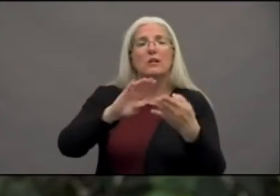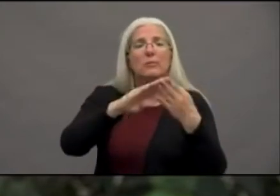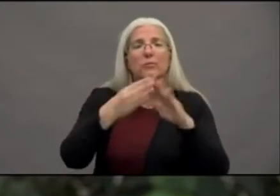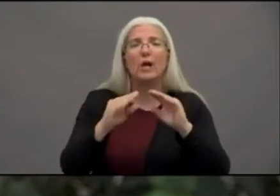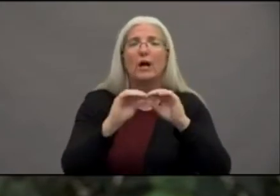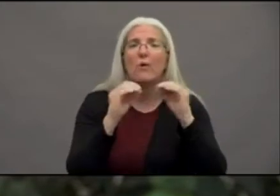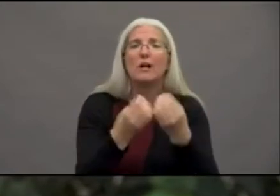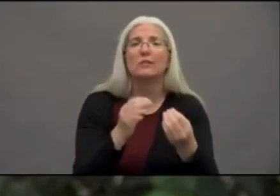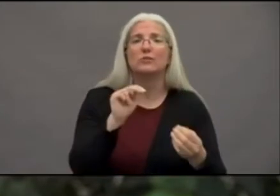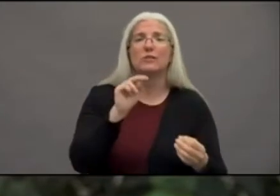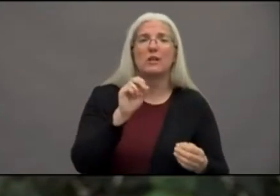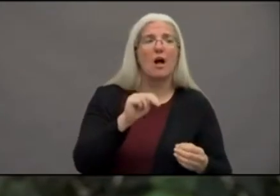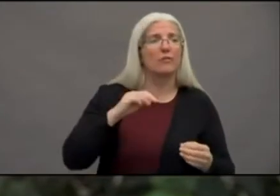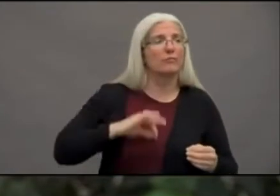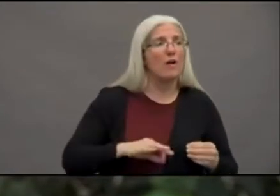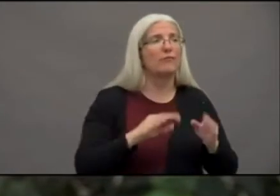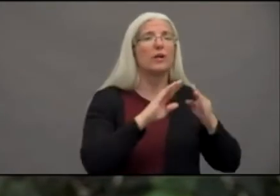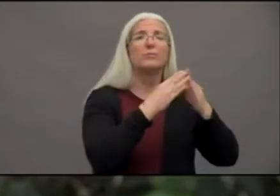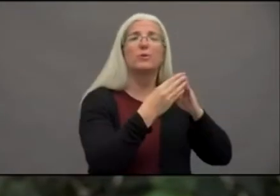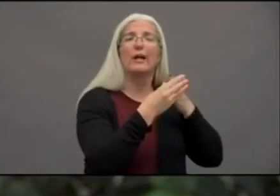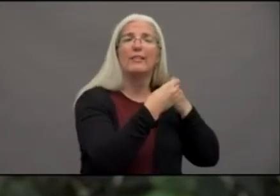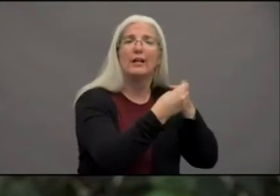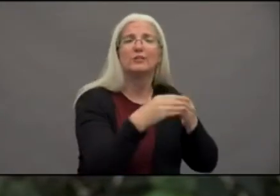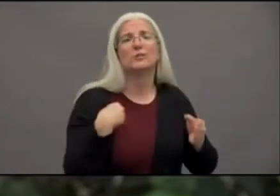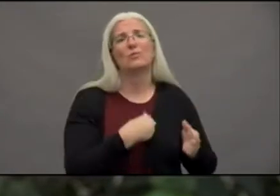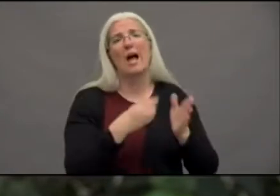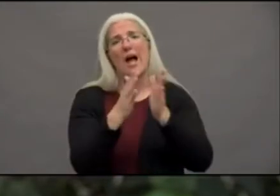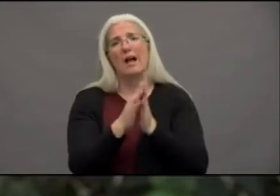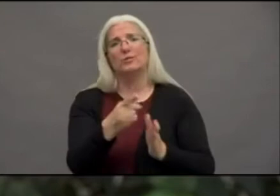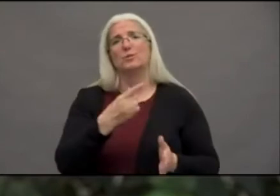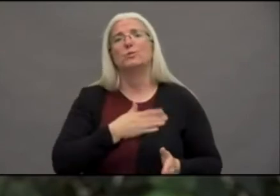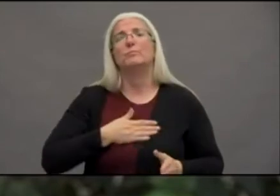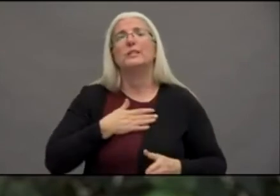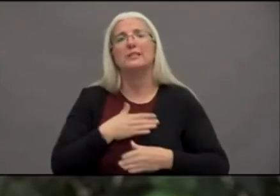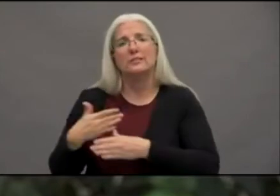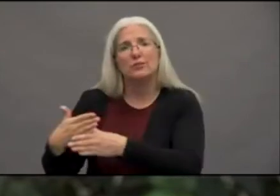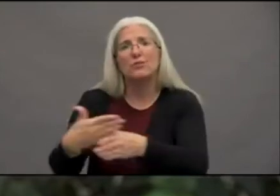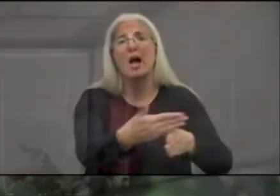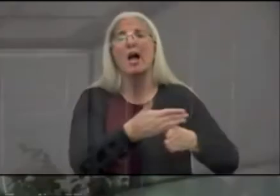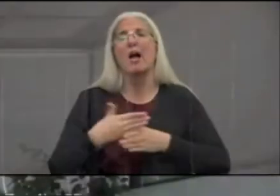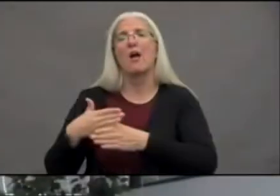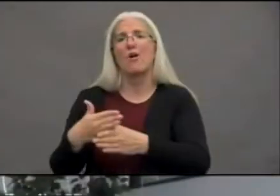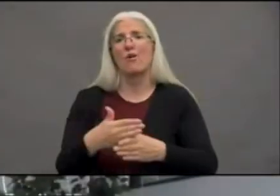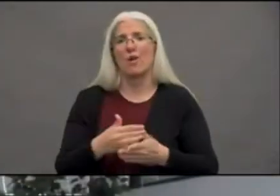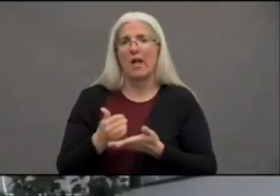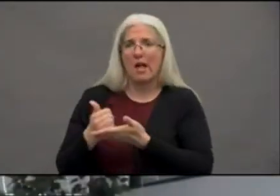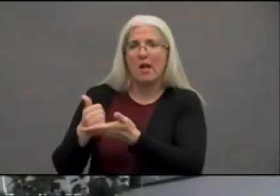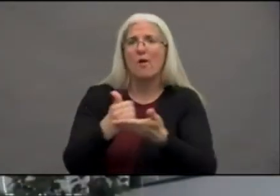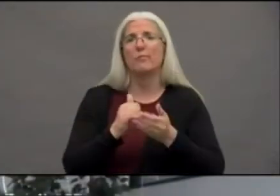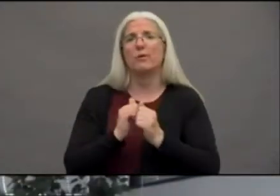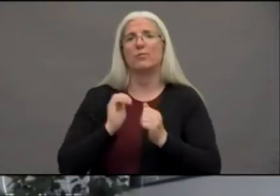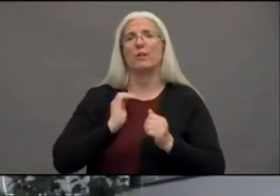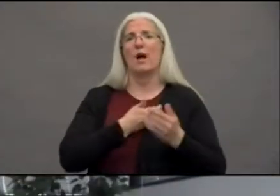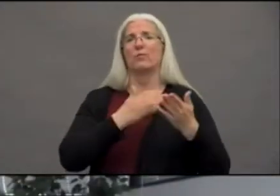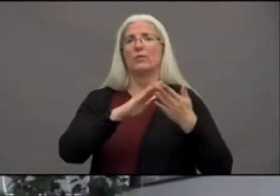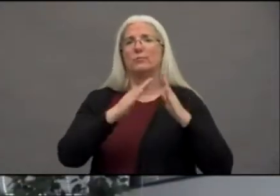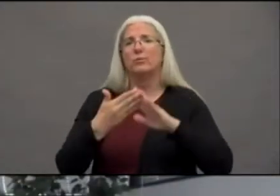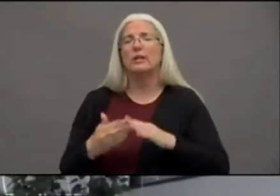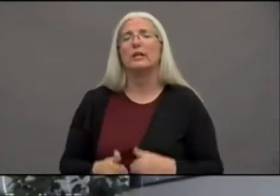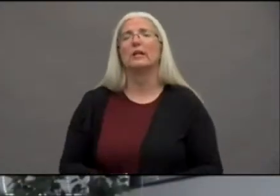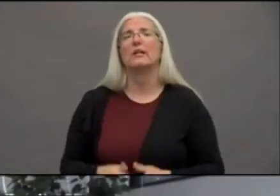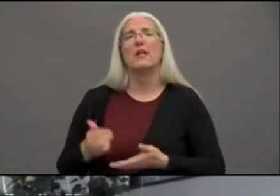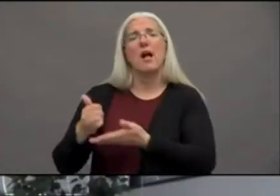out and share it and let them know that the county is here to help. Right, help us amplify our message. So I know, in